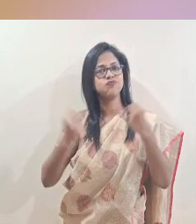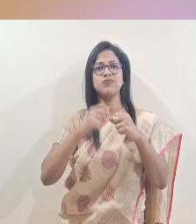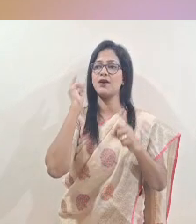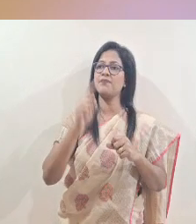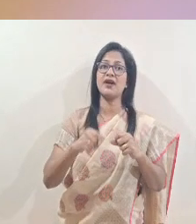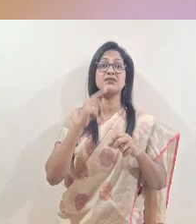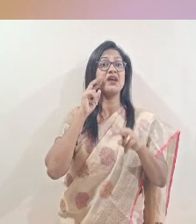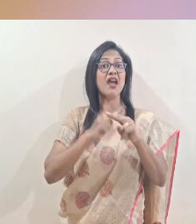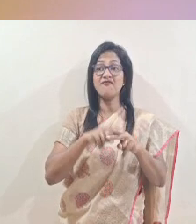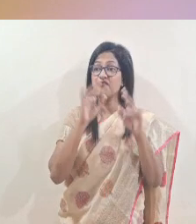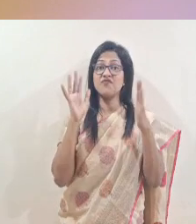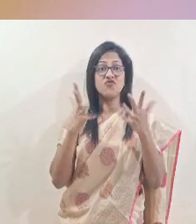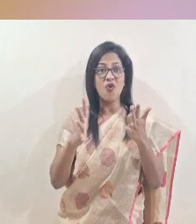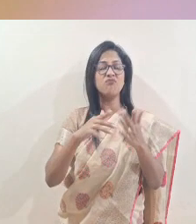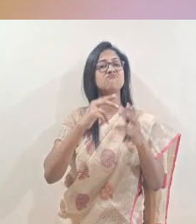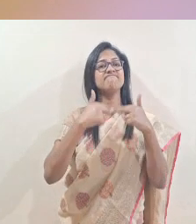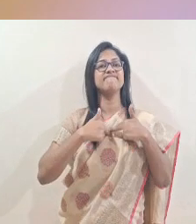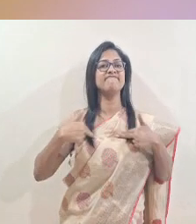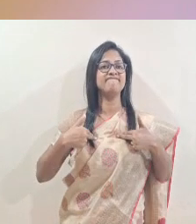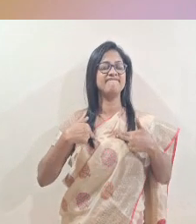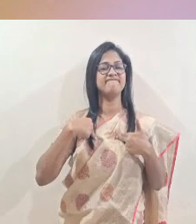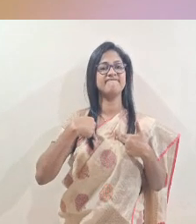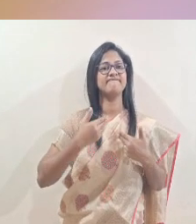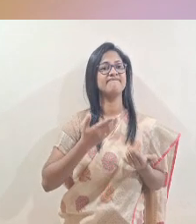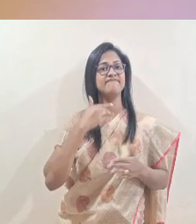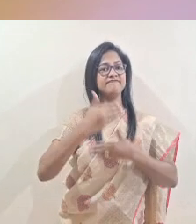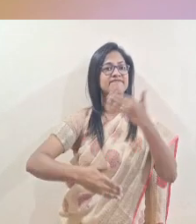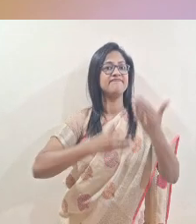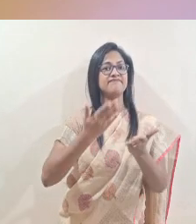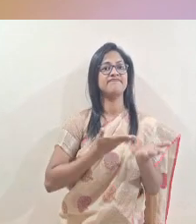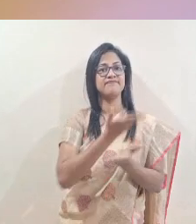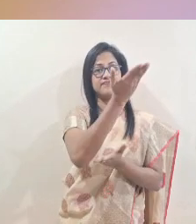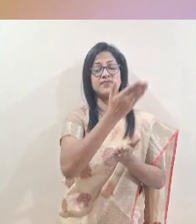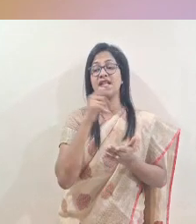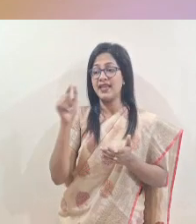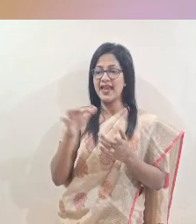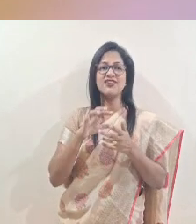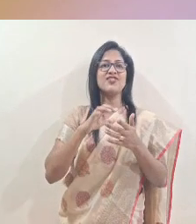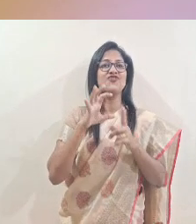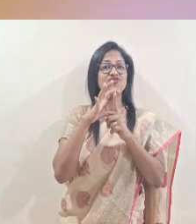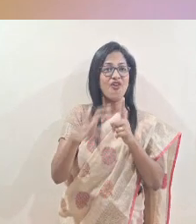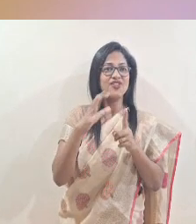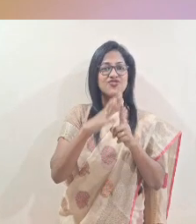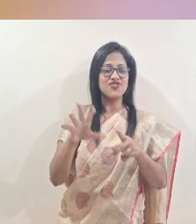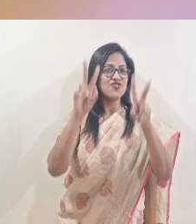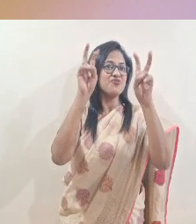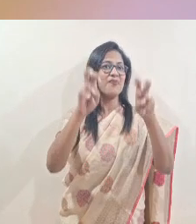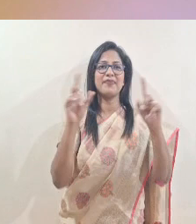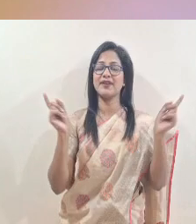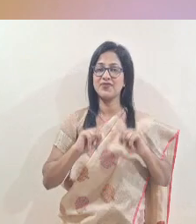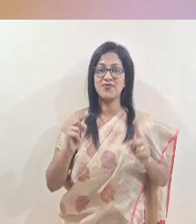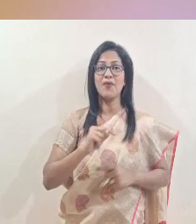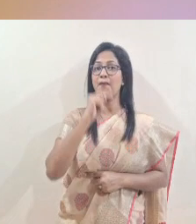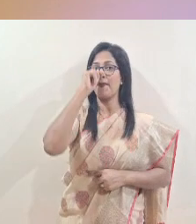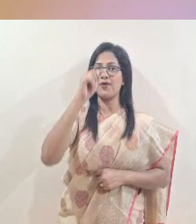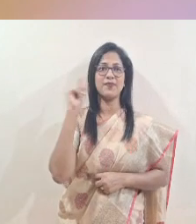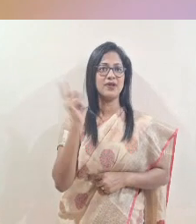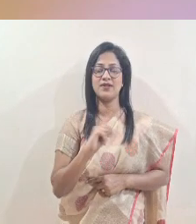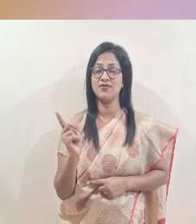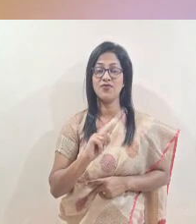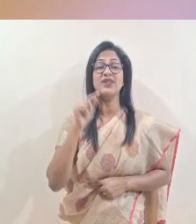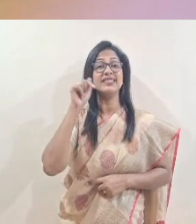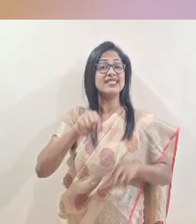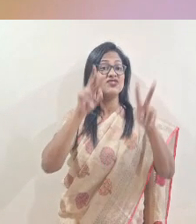to face a legal lawsuit. So it means it's no longer a subject of charity, it's no longer a subject of dignity, it has